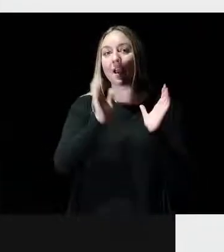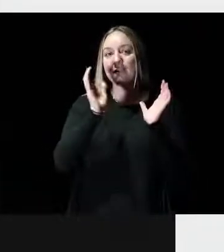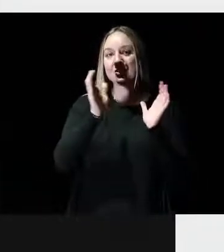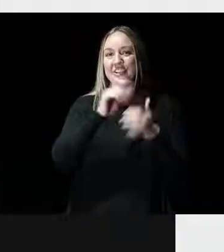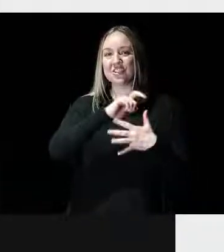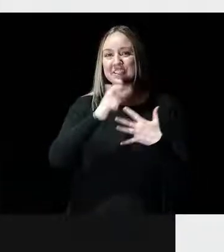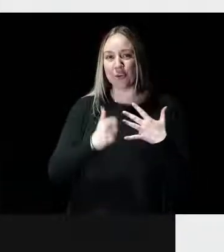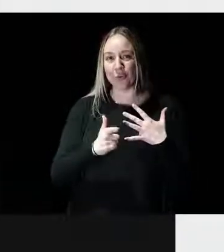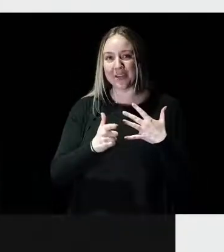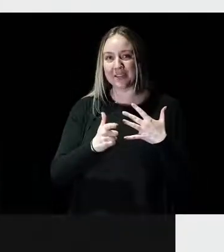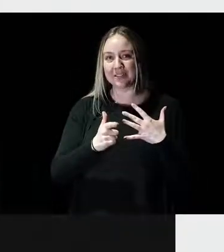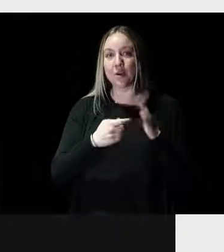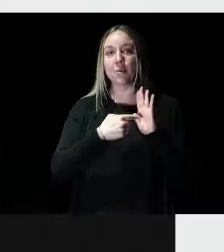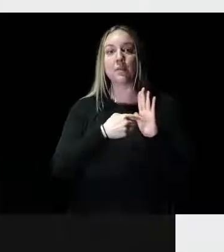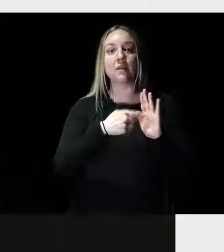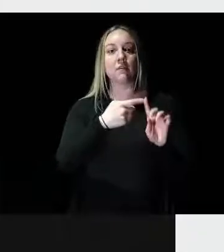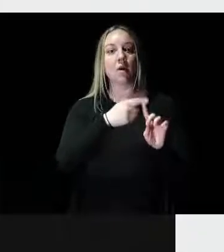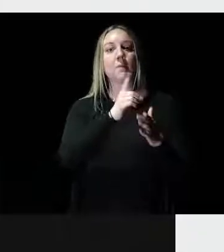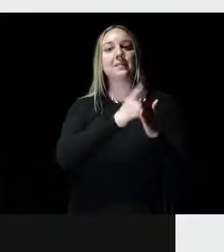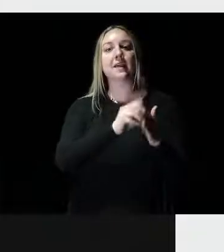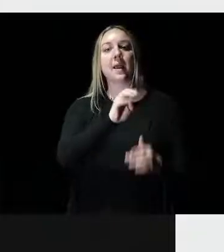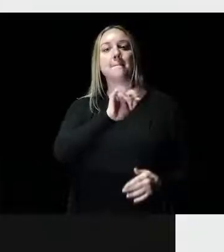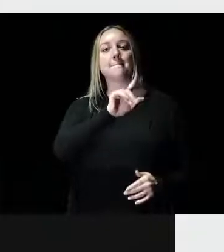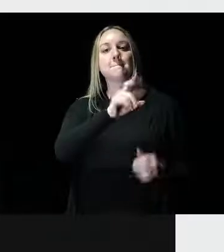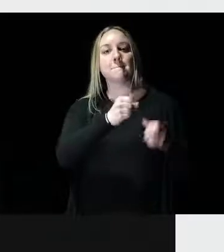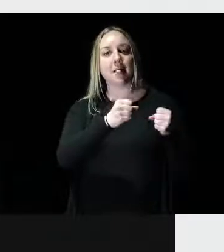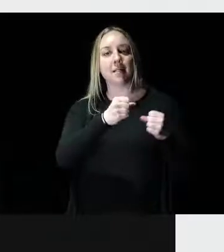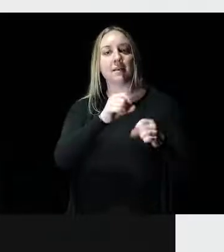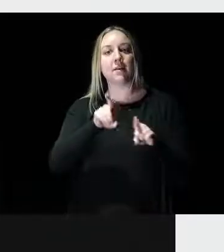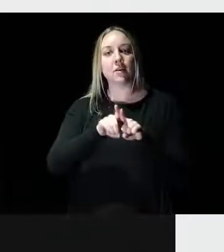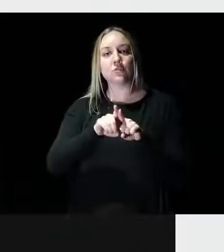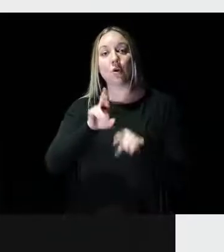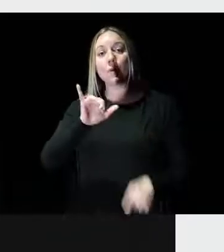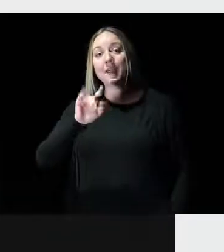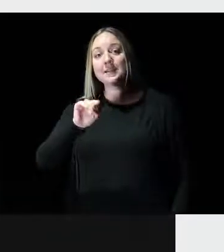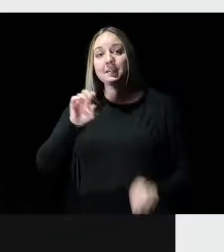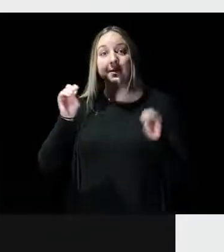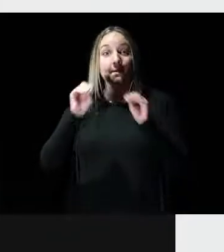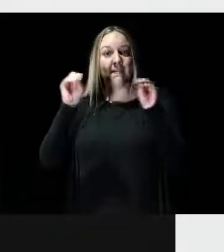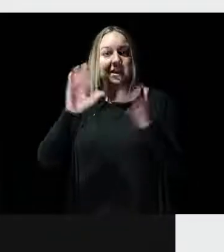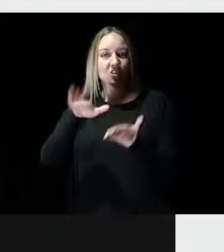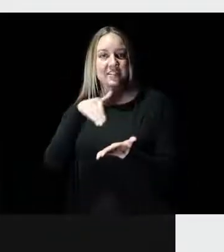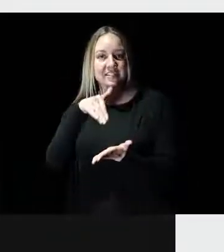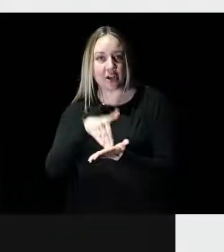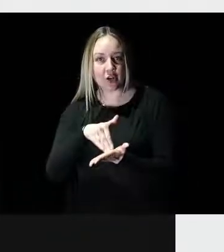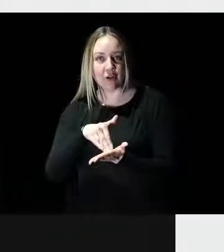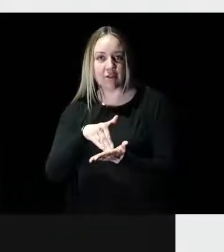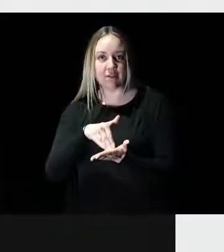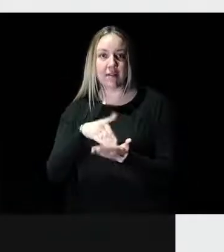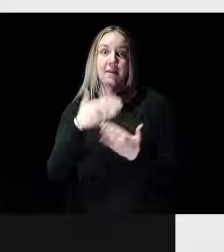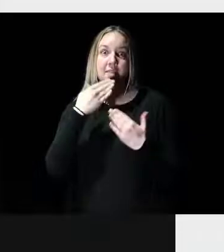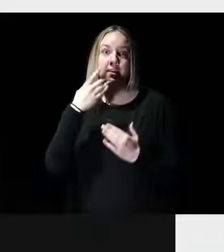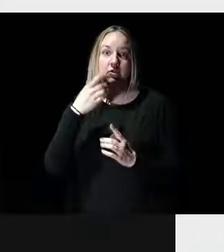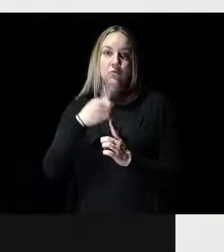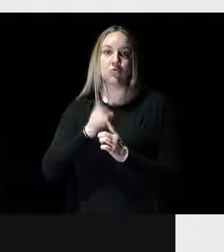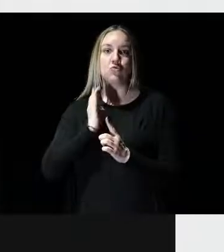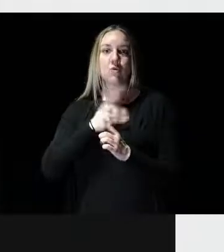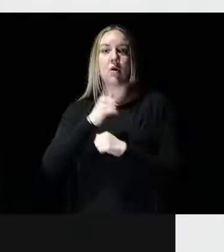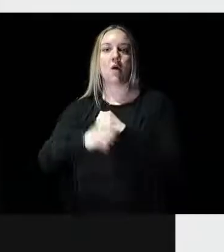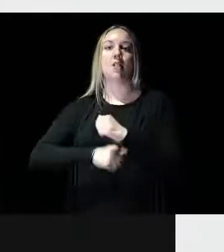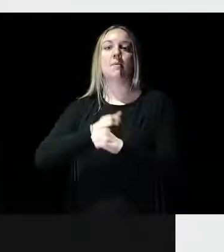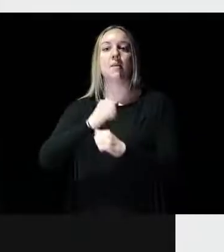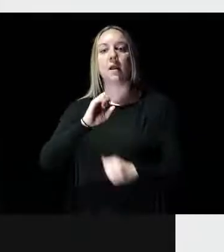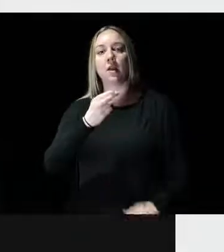Milk and RIT's Magic Center, made possible in part by the generosity of RIT alumnus Chris Bailey and Bailey